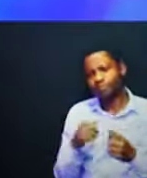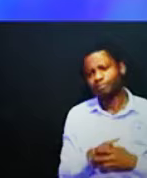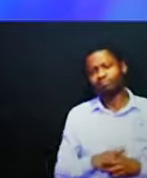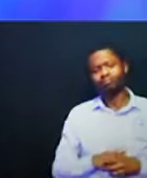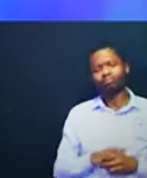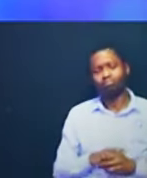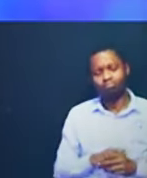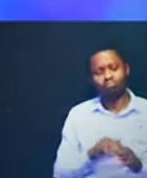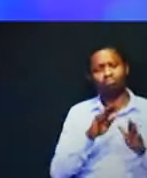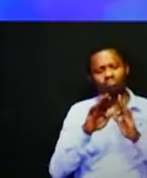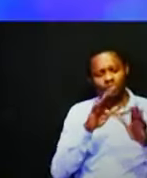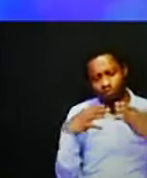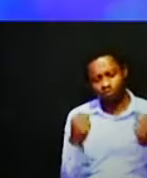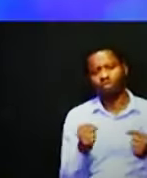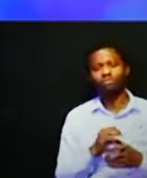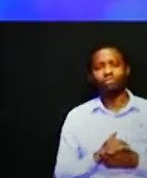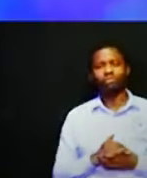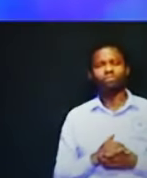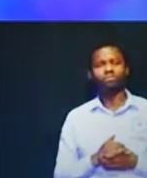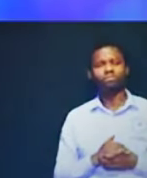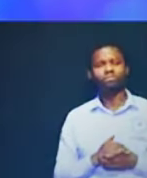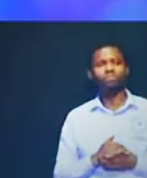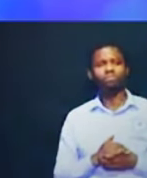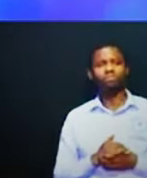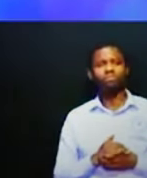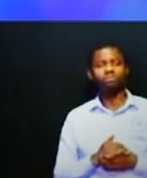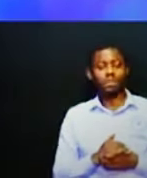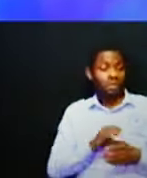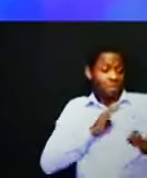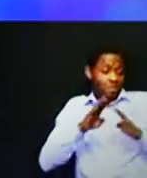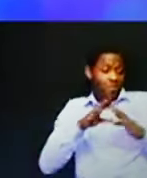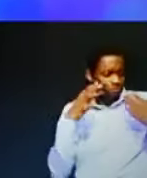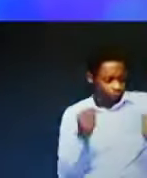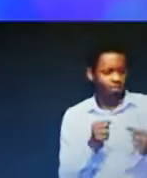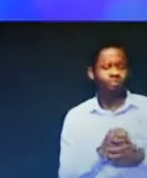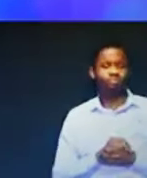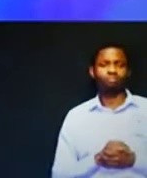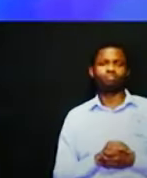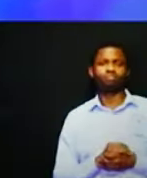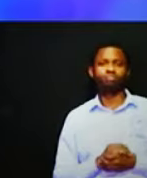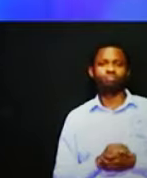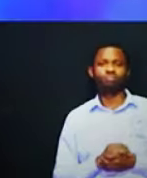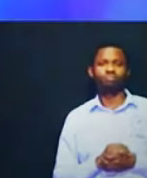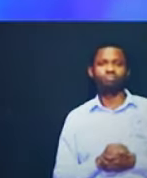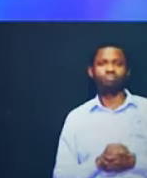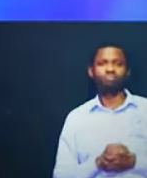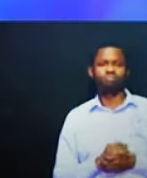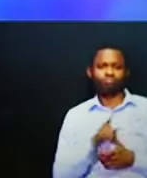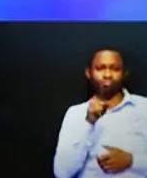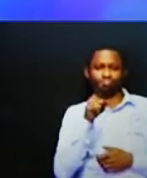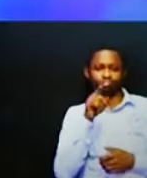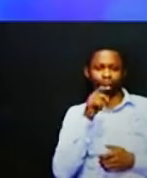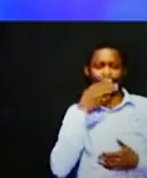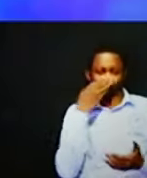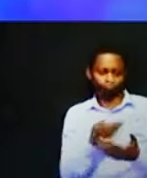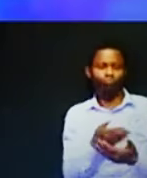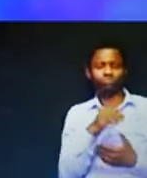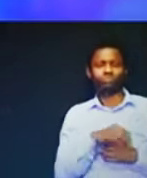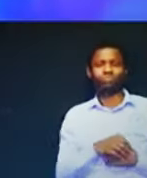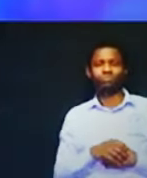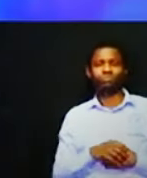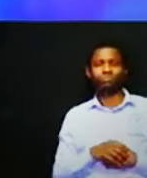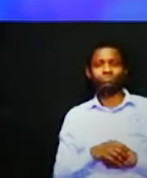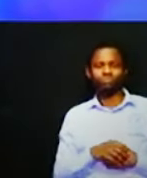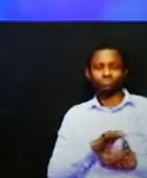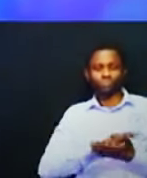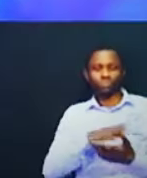yi. Carry yourself well. Hwe wo husu yi papa. Now carry yourself well. Hey, wo modin ahwe wo hu yi. Be noble. You be out di wo hu ni.